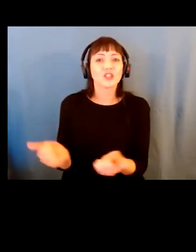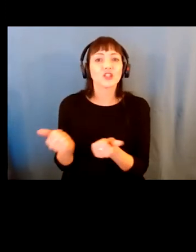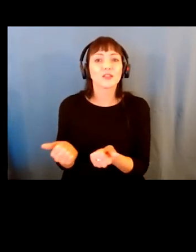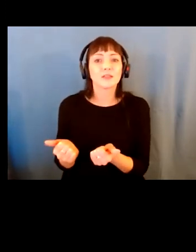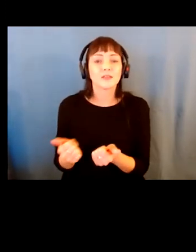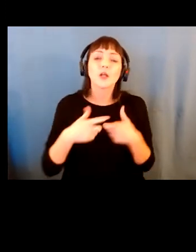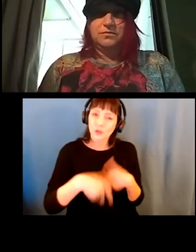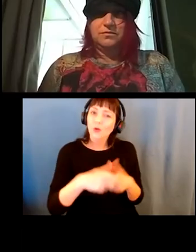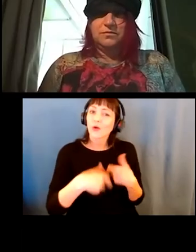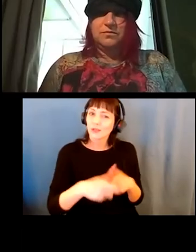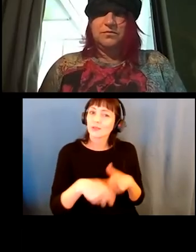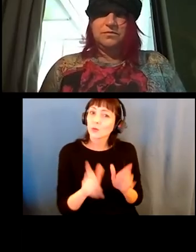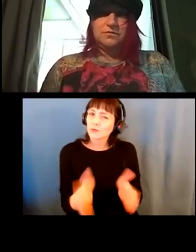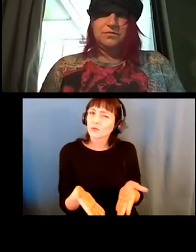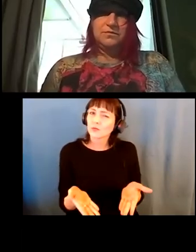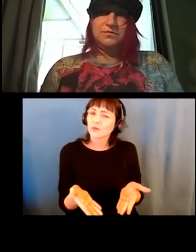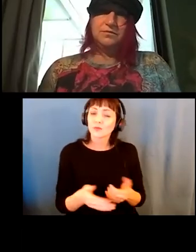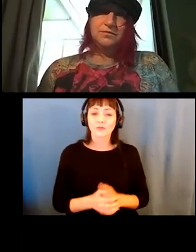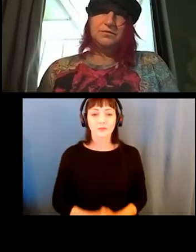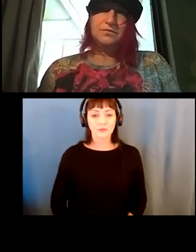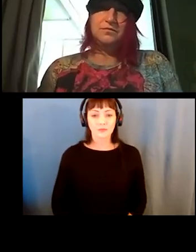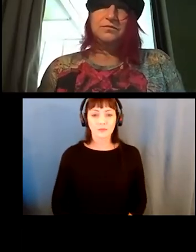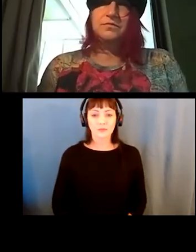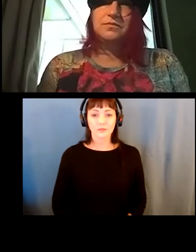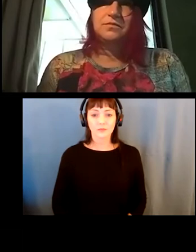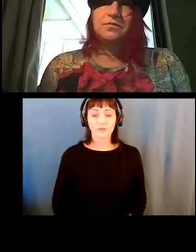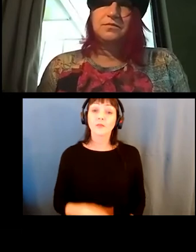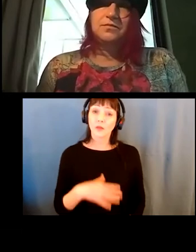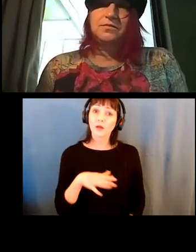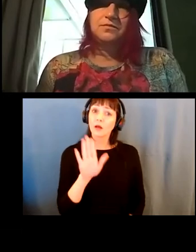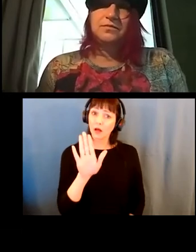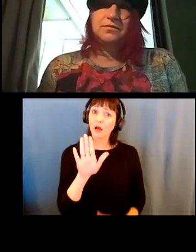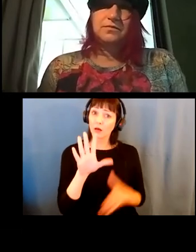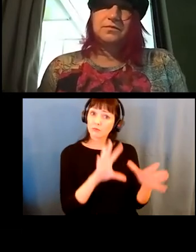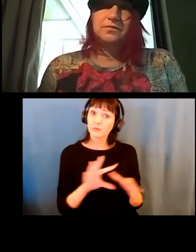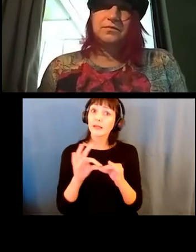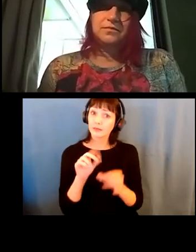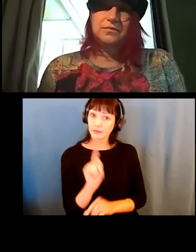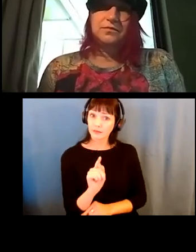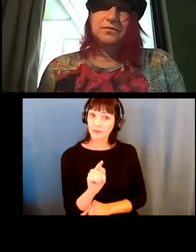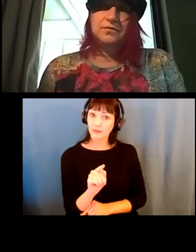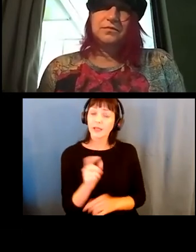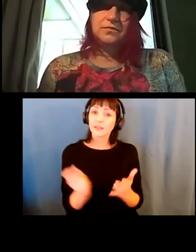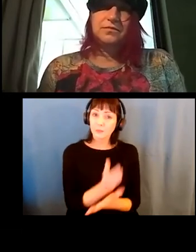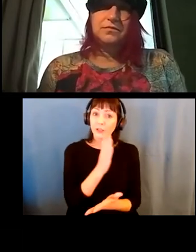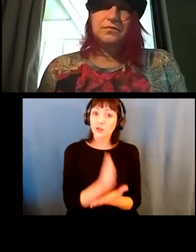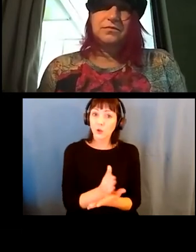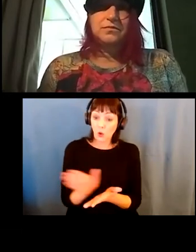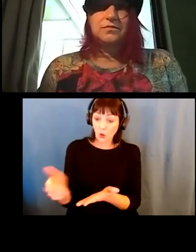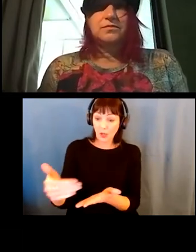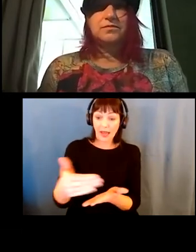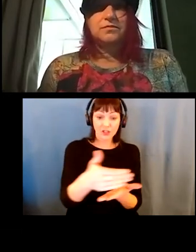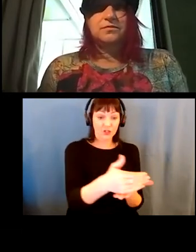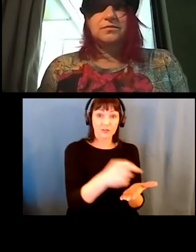It's an ongoing process. And I was just going to add to that, Alex, actually, that it's also about ensuring that those collections